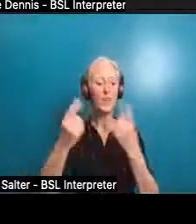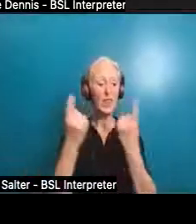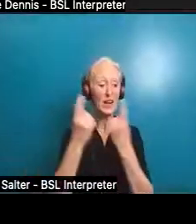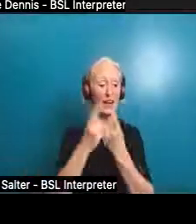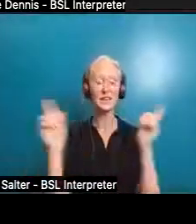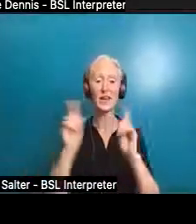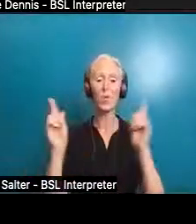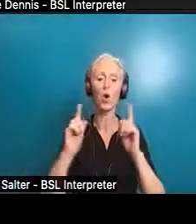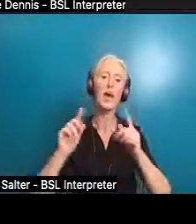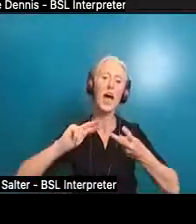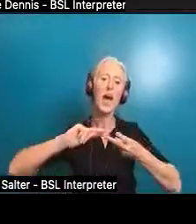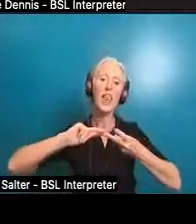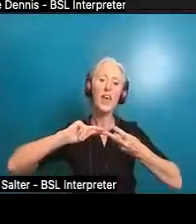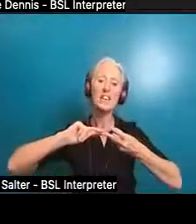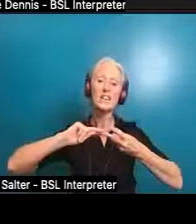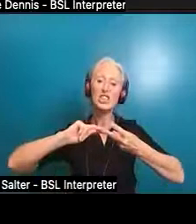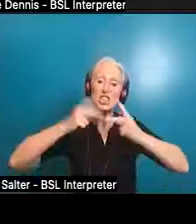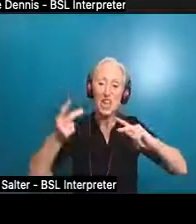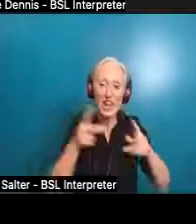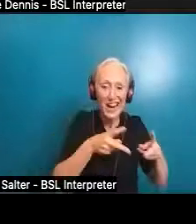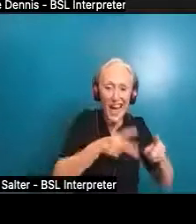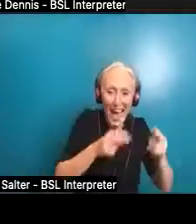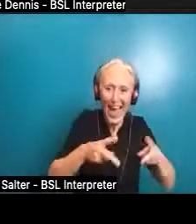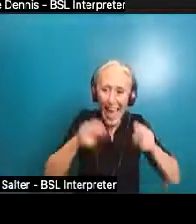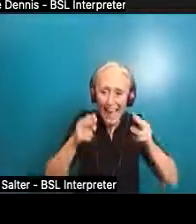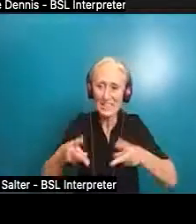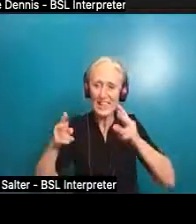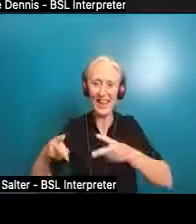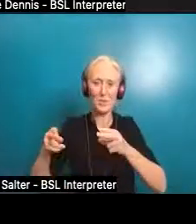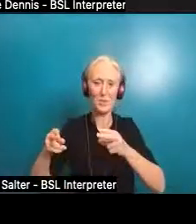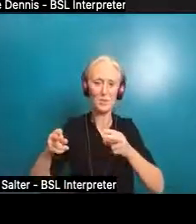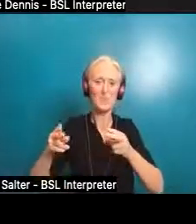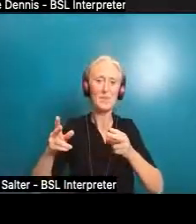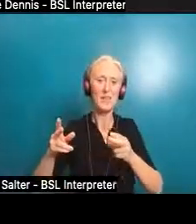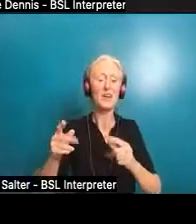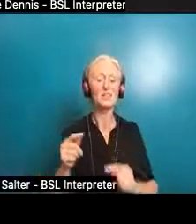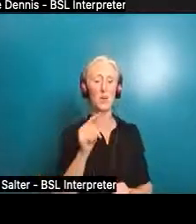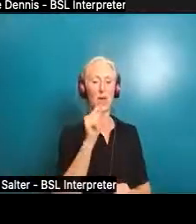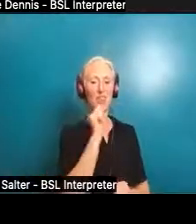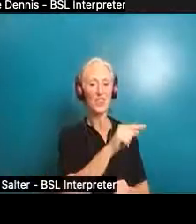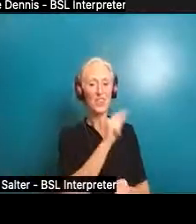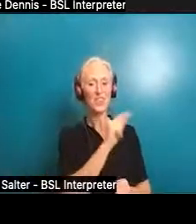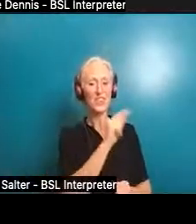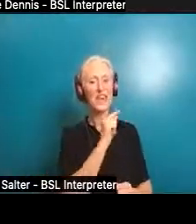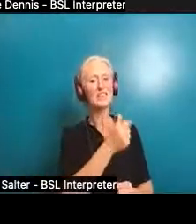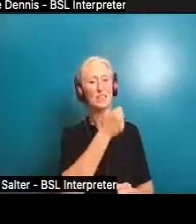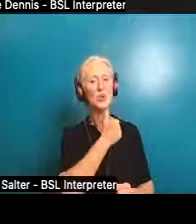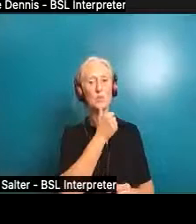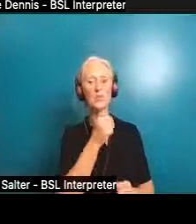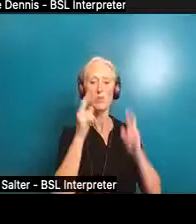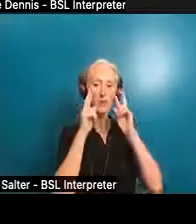editing. Now, again, this is just a concept for you, a concept animation for you guys to listen to.